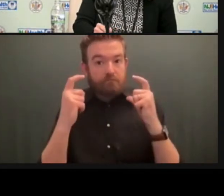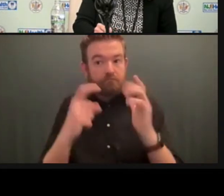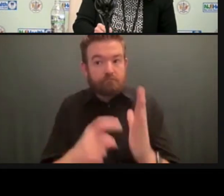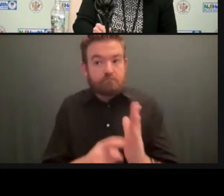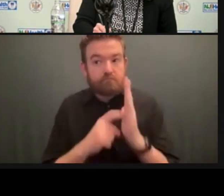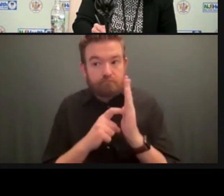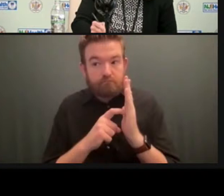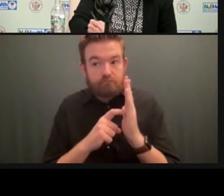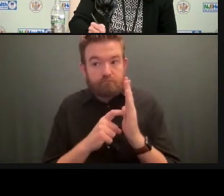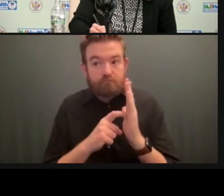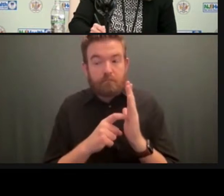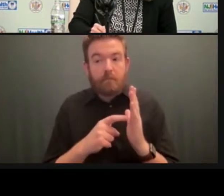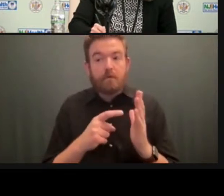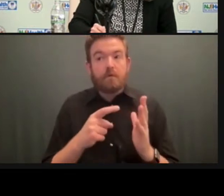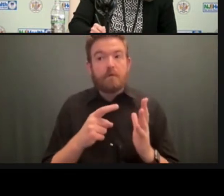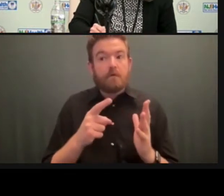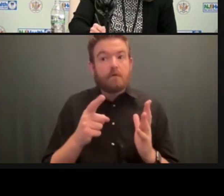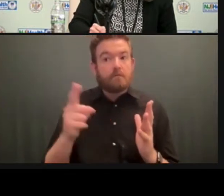these